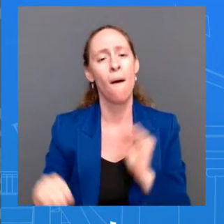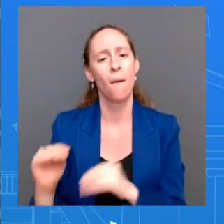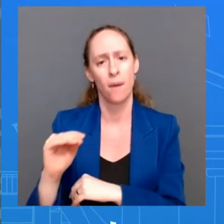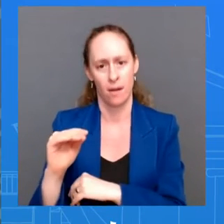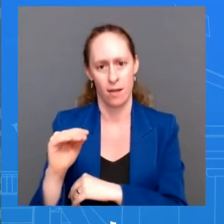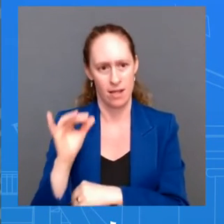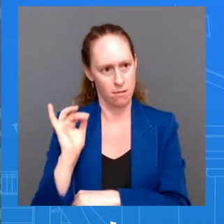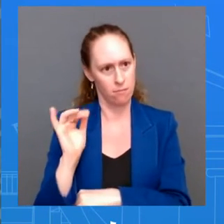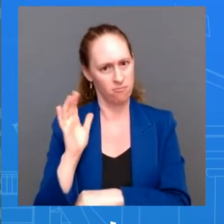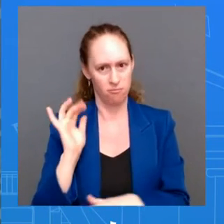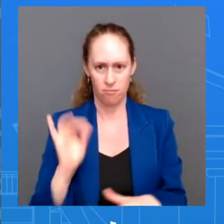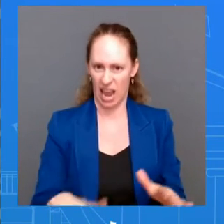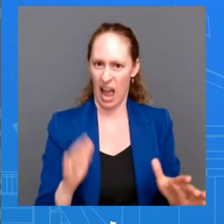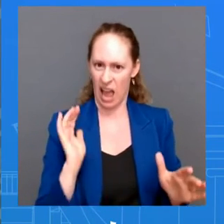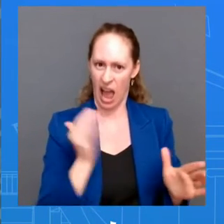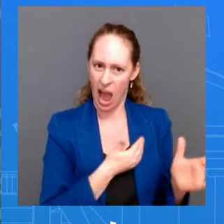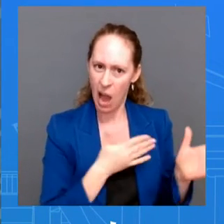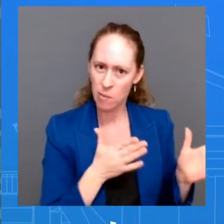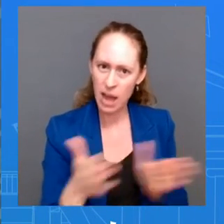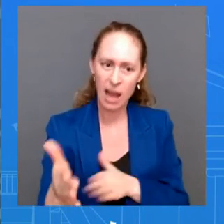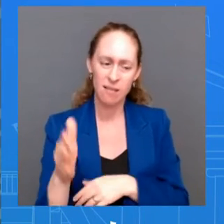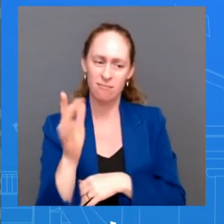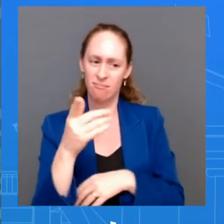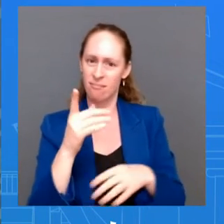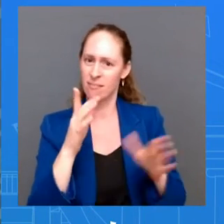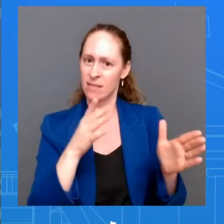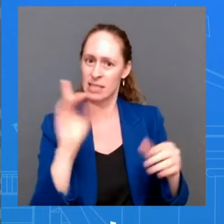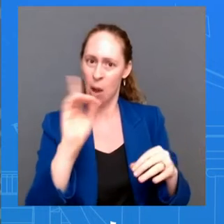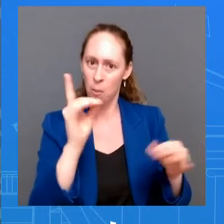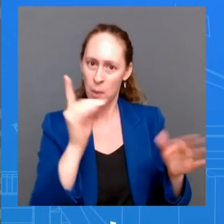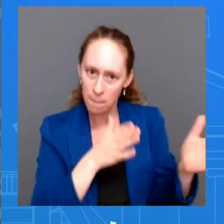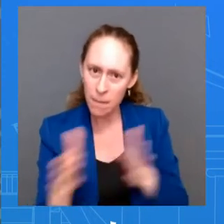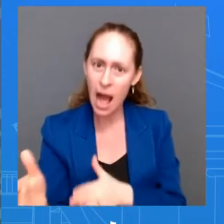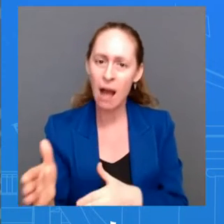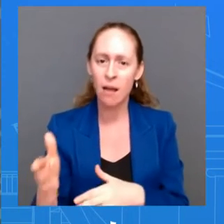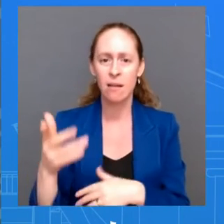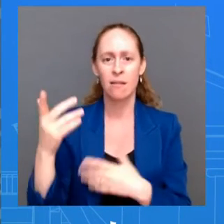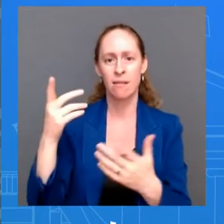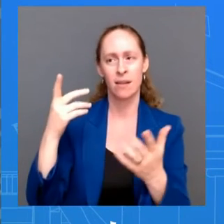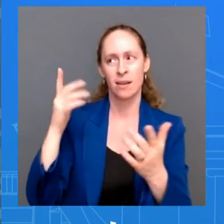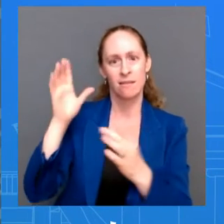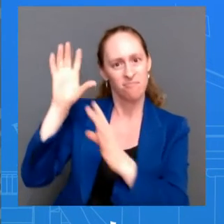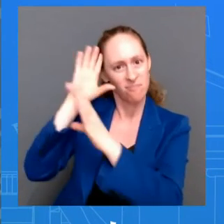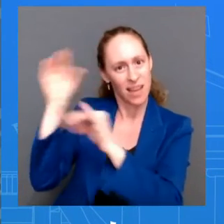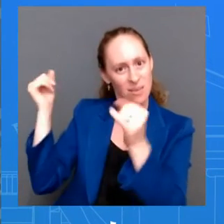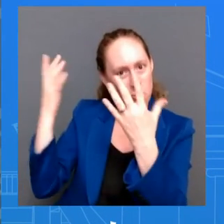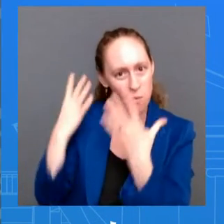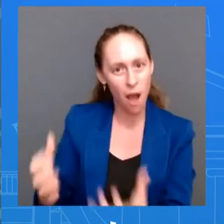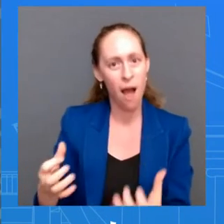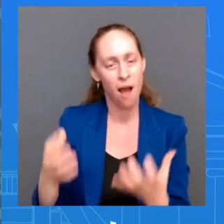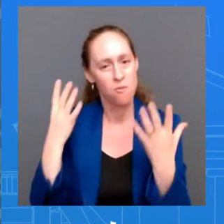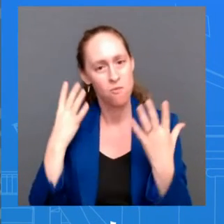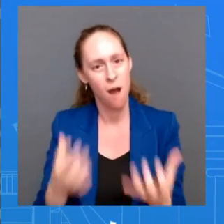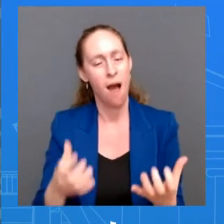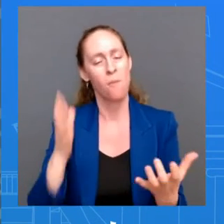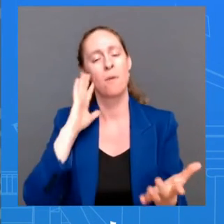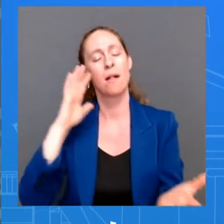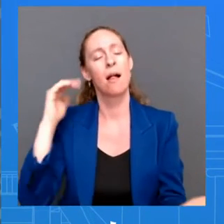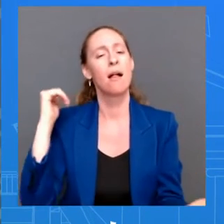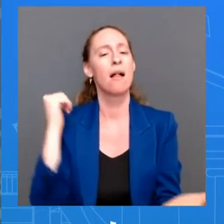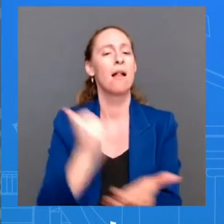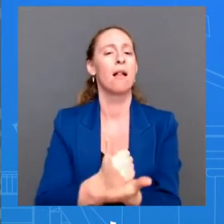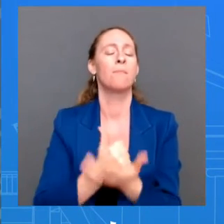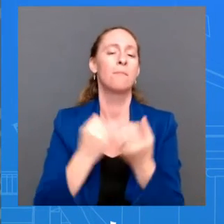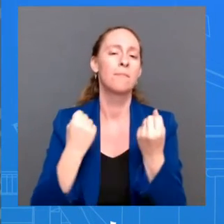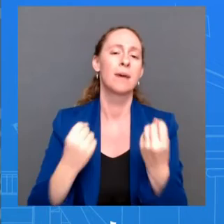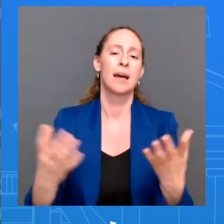This is a plan that the president has. And it's going to have a real effect when you think about about healthcare, when you think about energy costs,